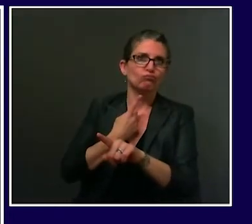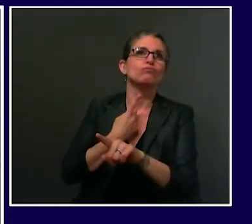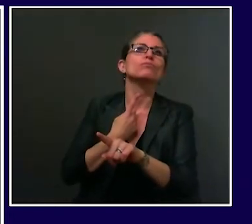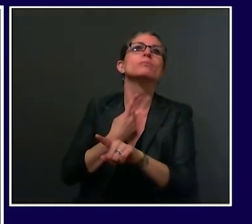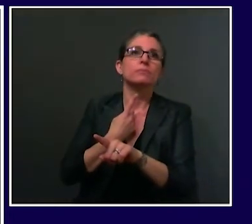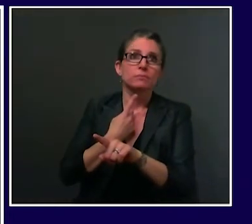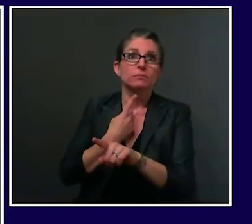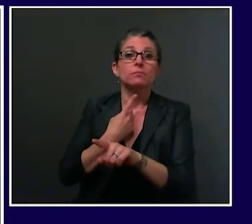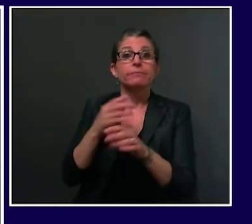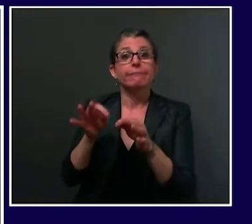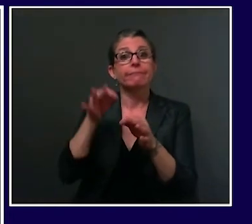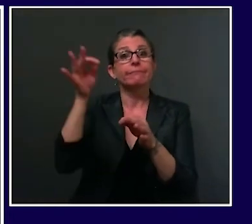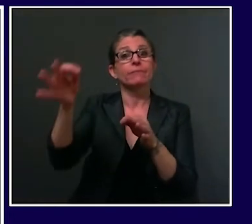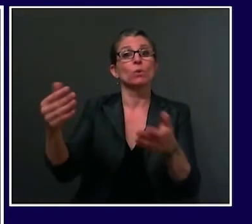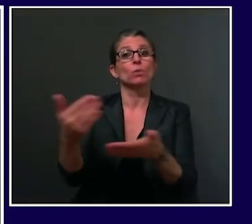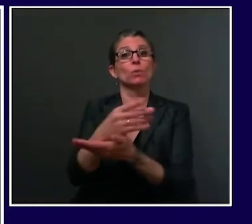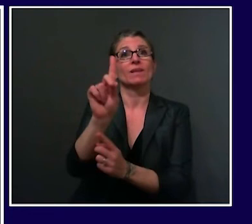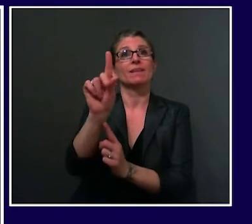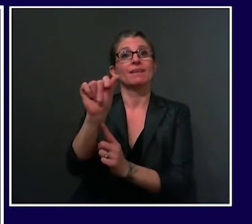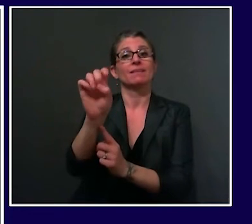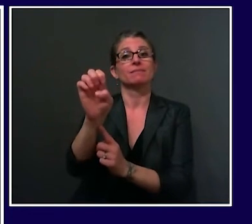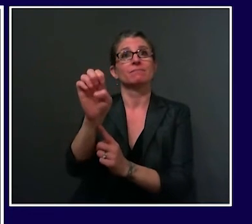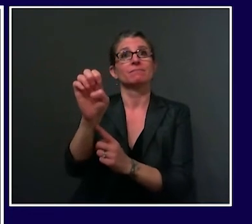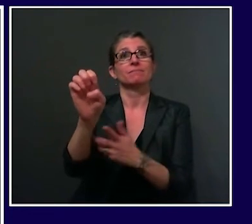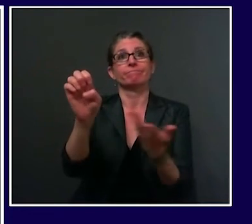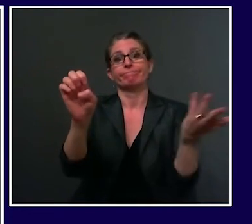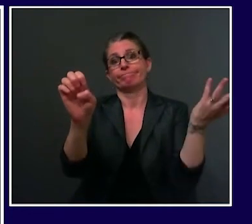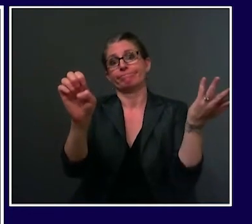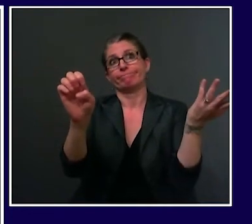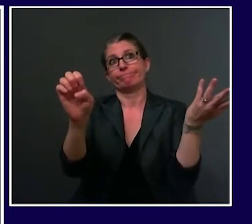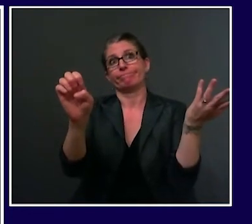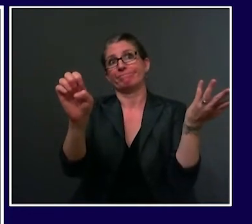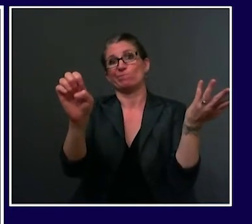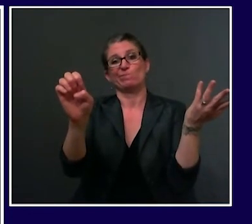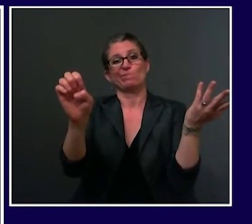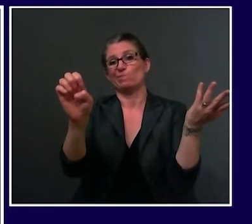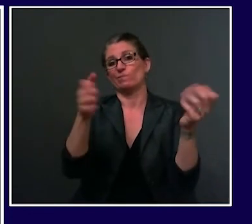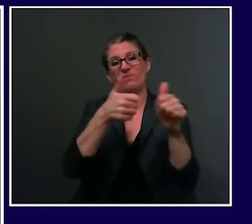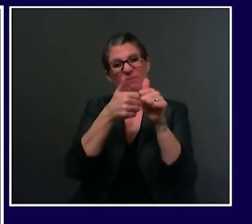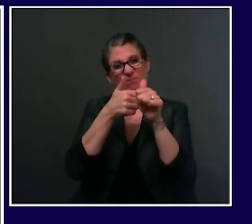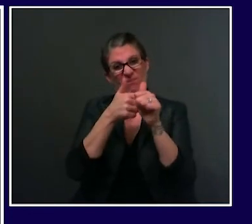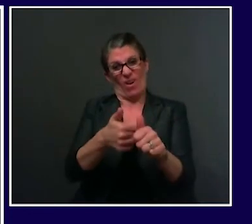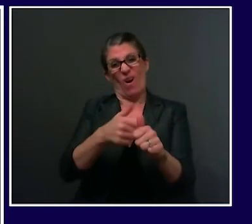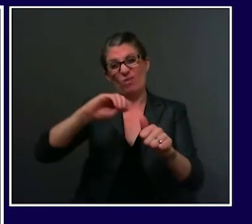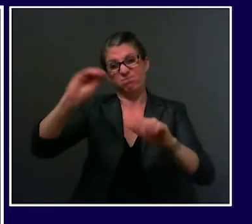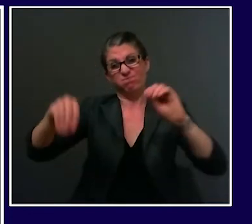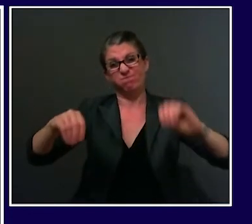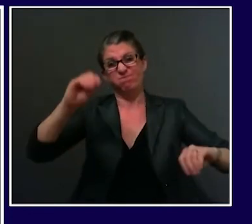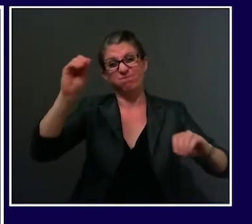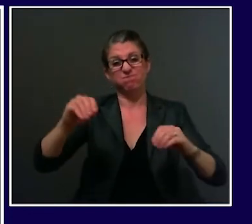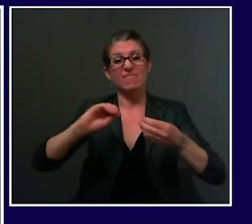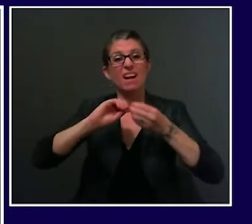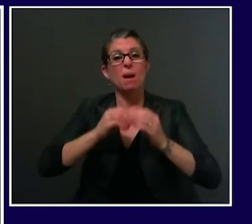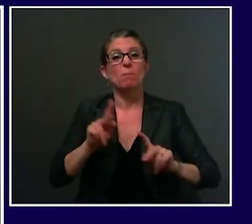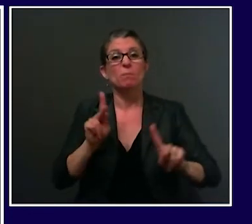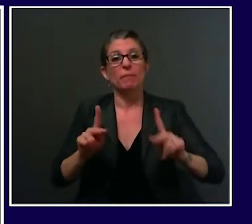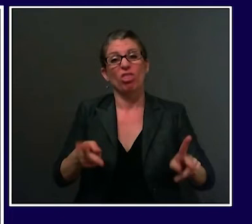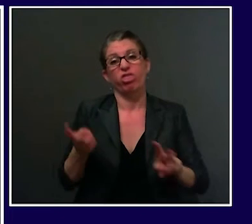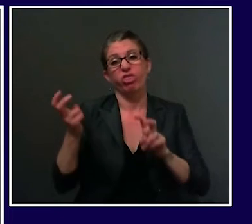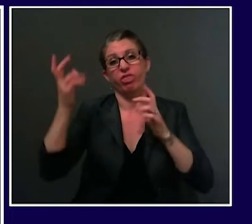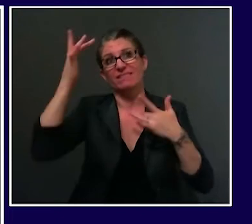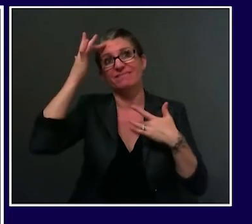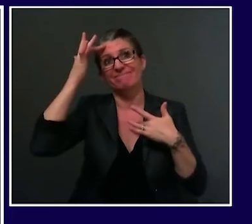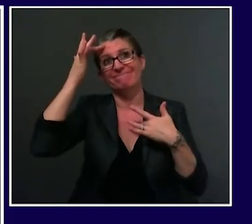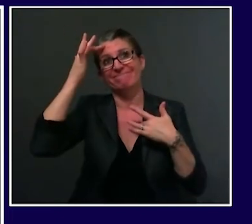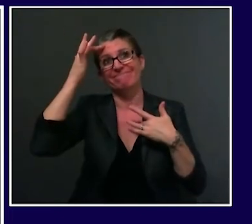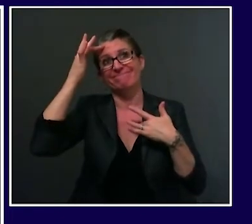on the data. There's not a particular date that we have in mind. We're not following a date, we're following the data.